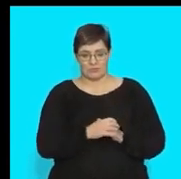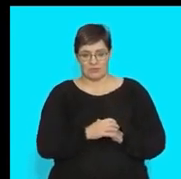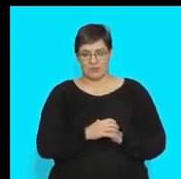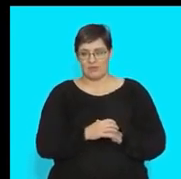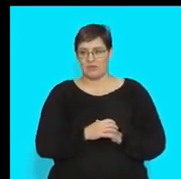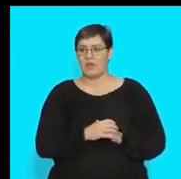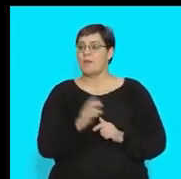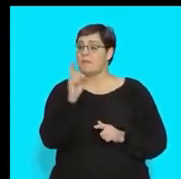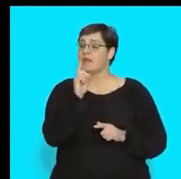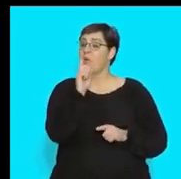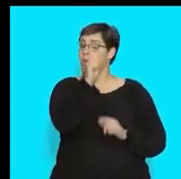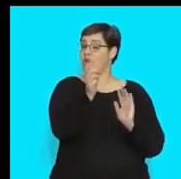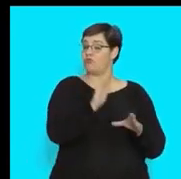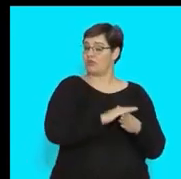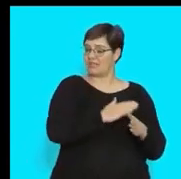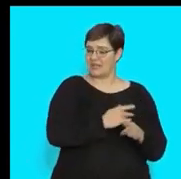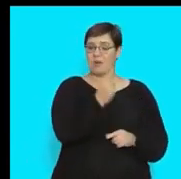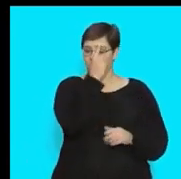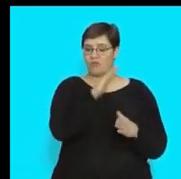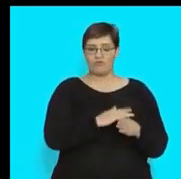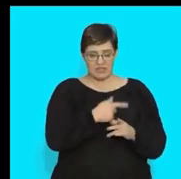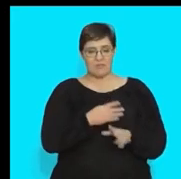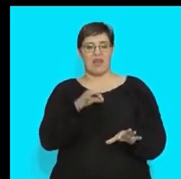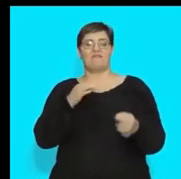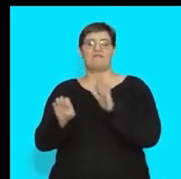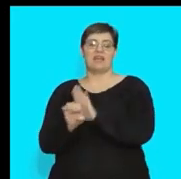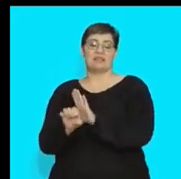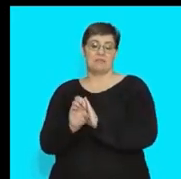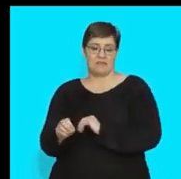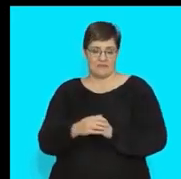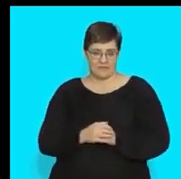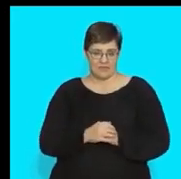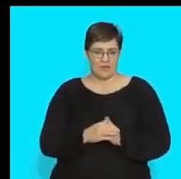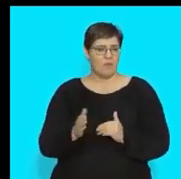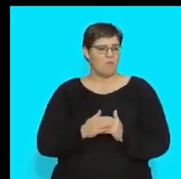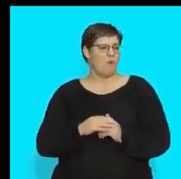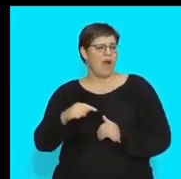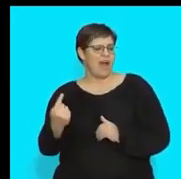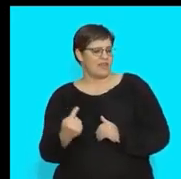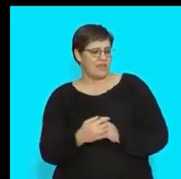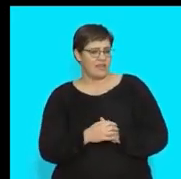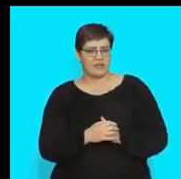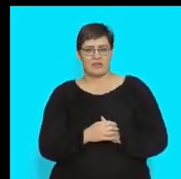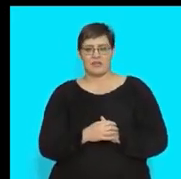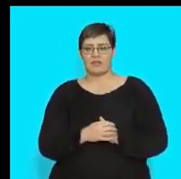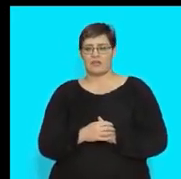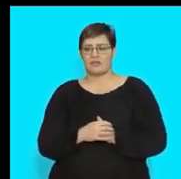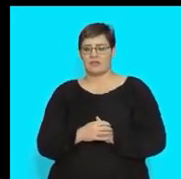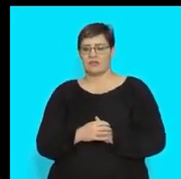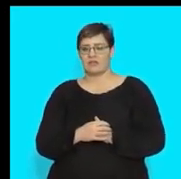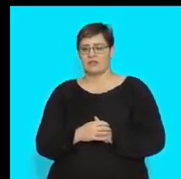marks there. Right, even though it's one reason with an example. What else could you have said